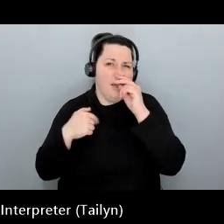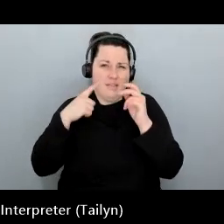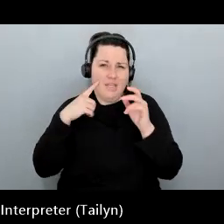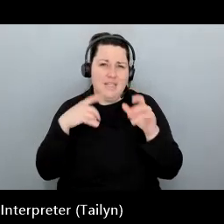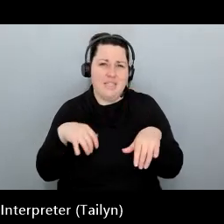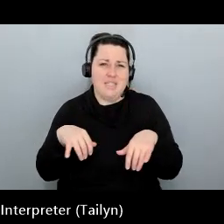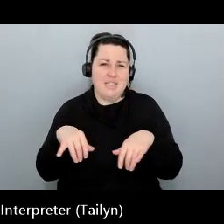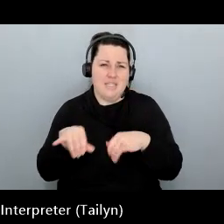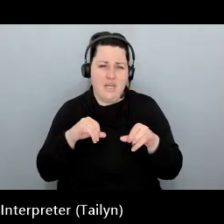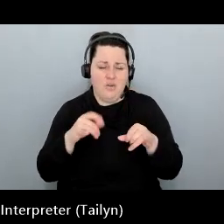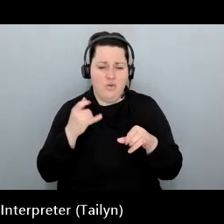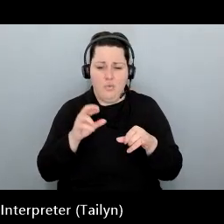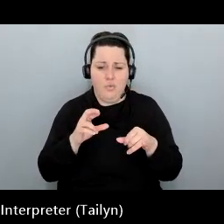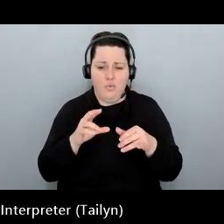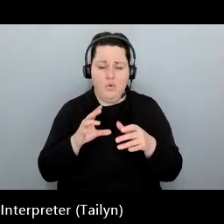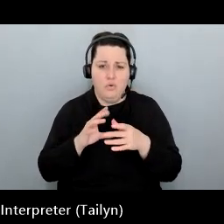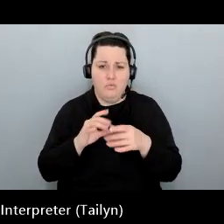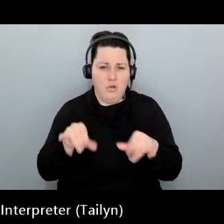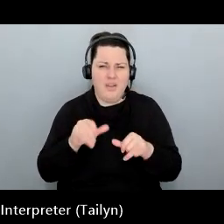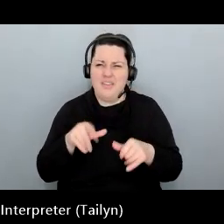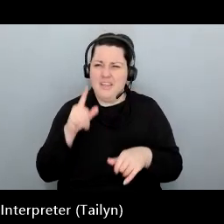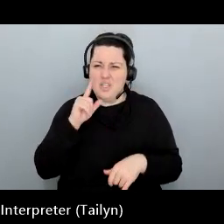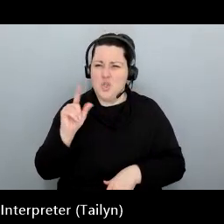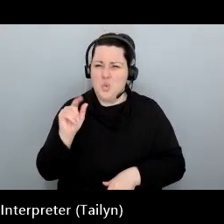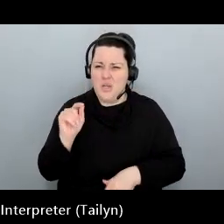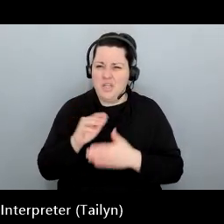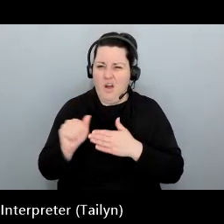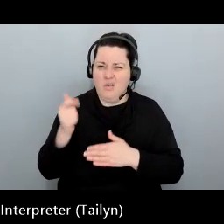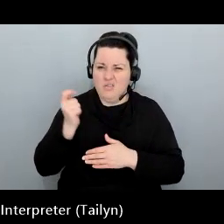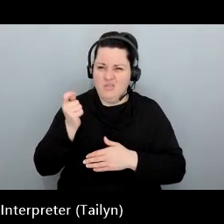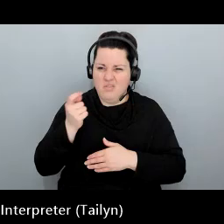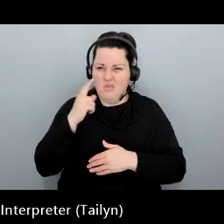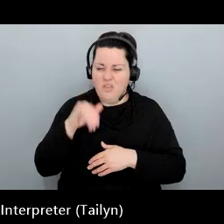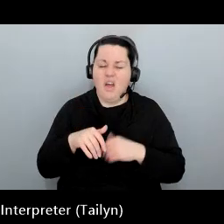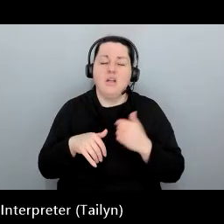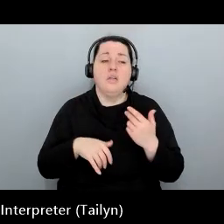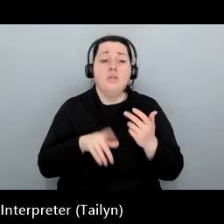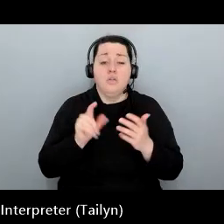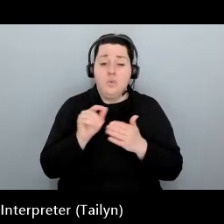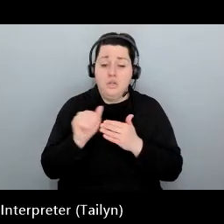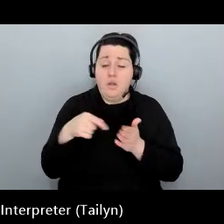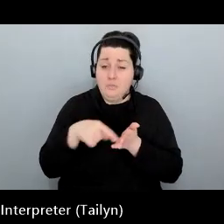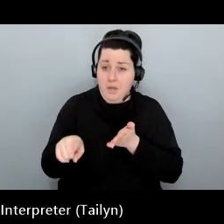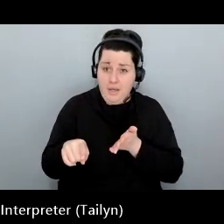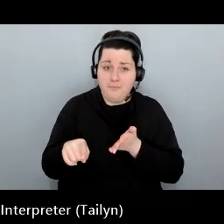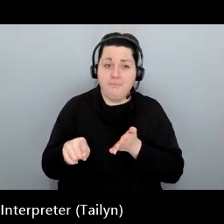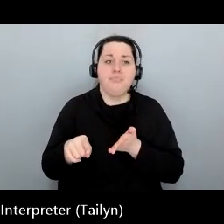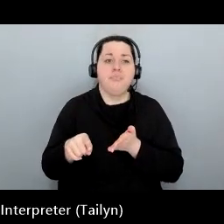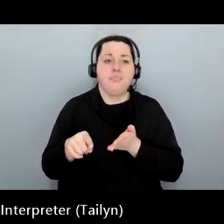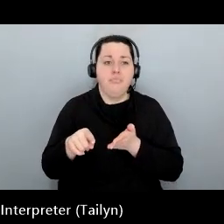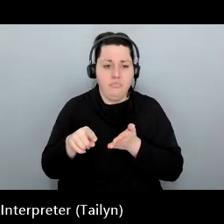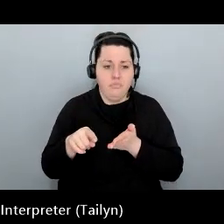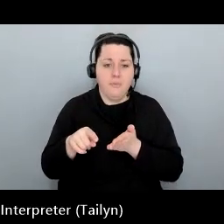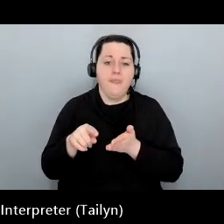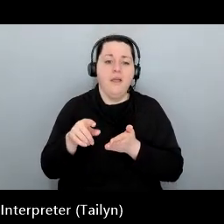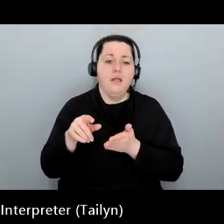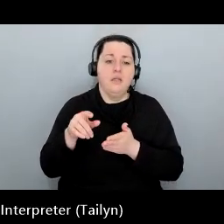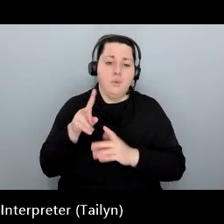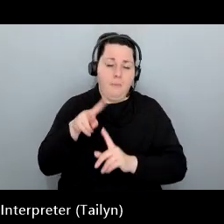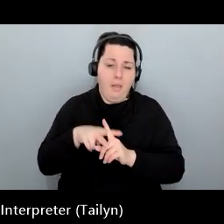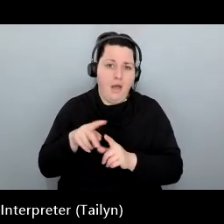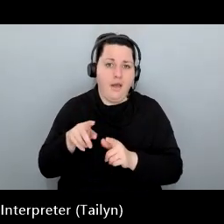common subscription for that is $20 a month. So once you pay that $20, then, you apply, we'd be able to reimburse you